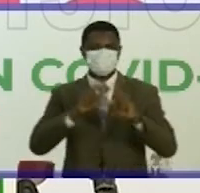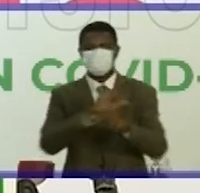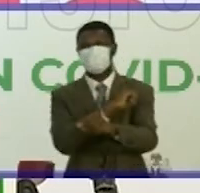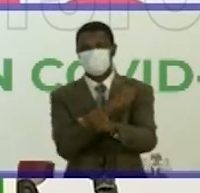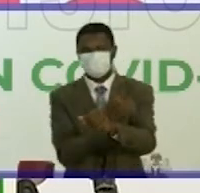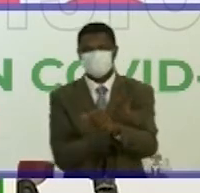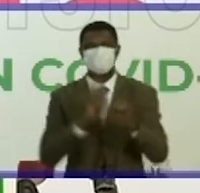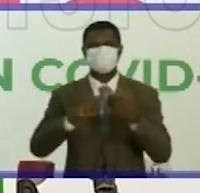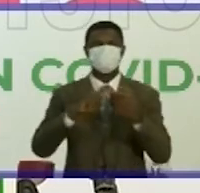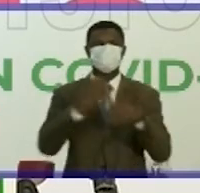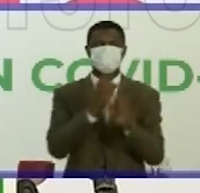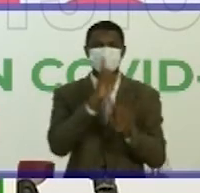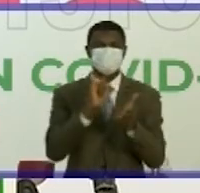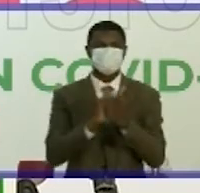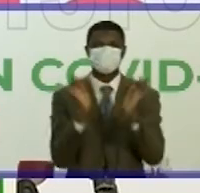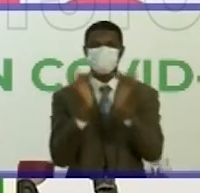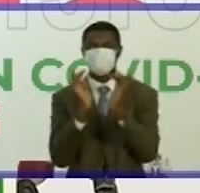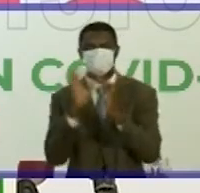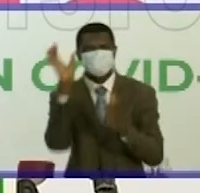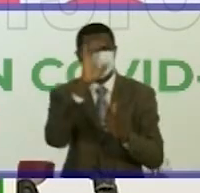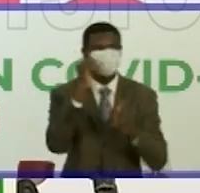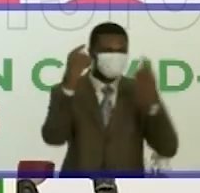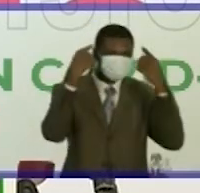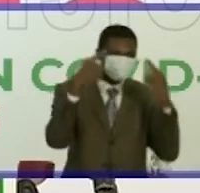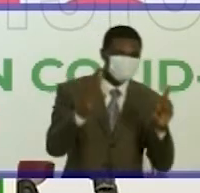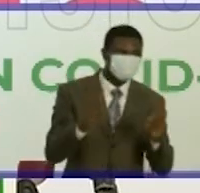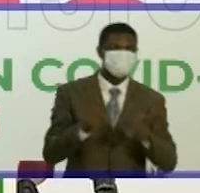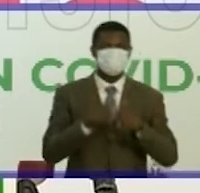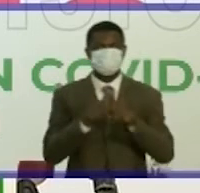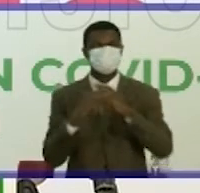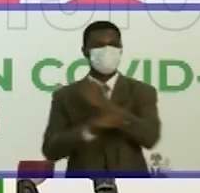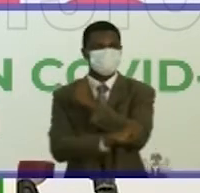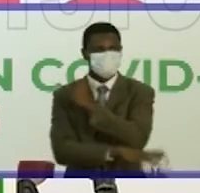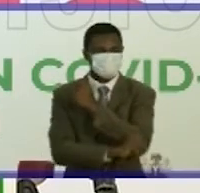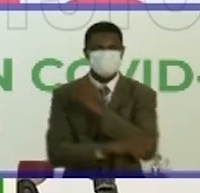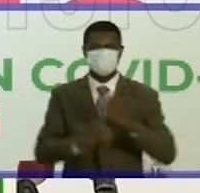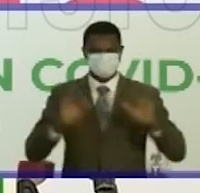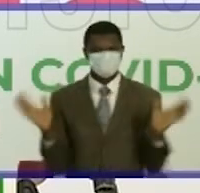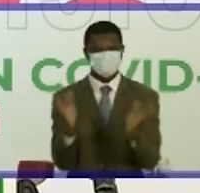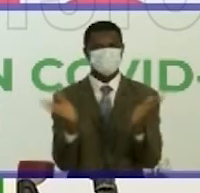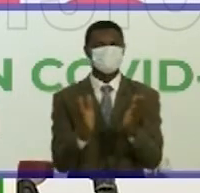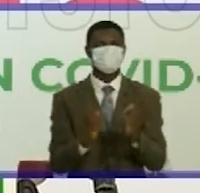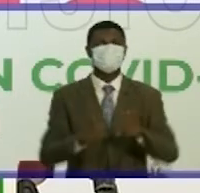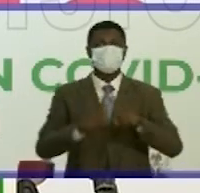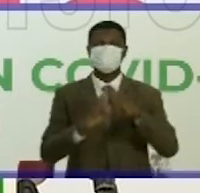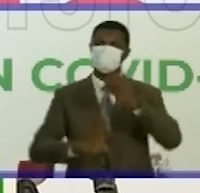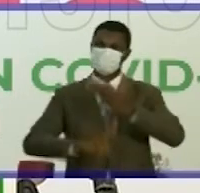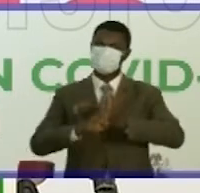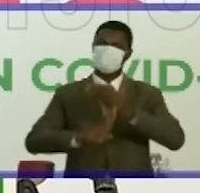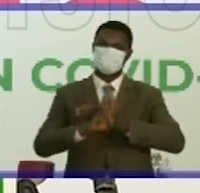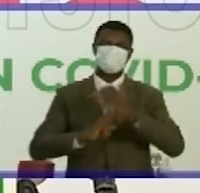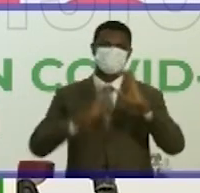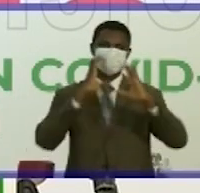such as contact tracing, grassroots mobilization, and risk communication. And finally,